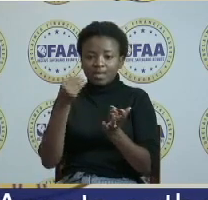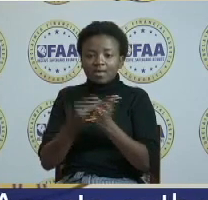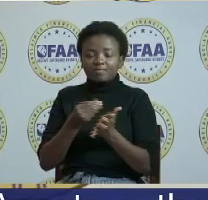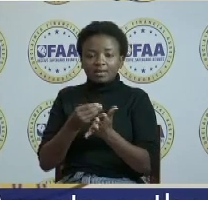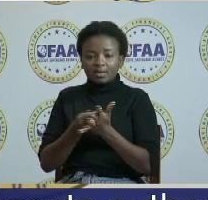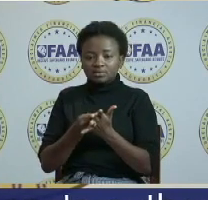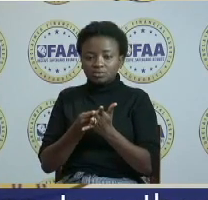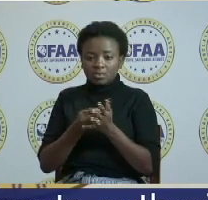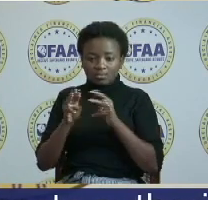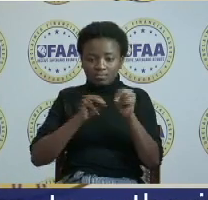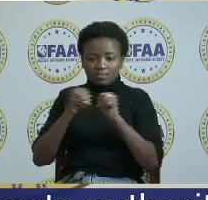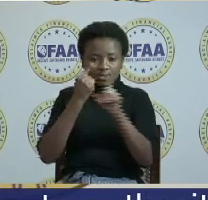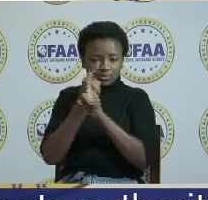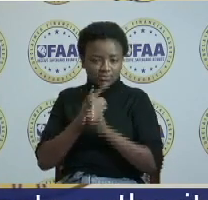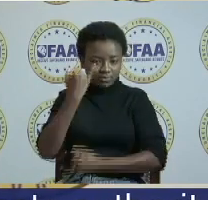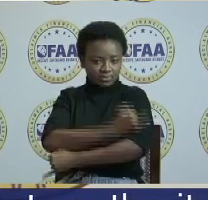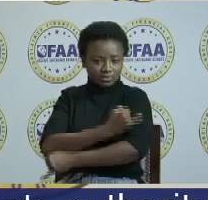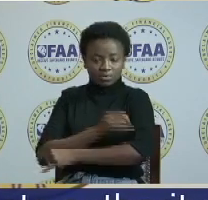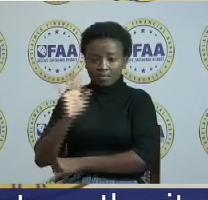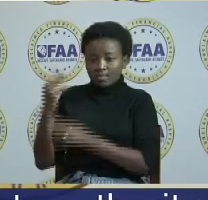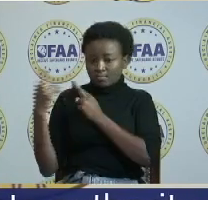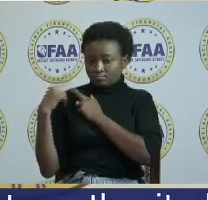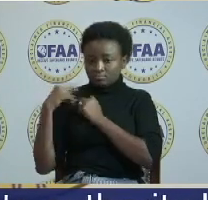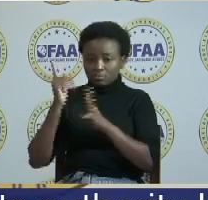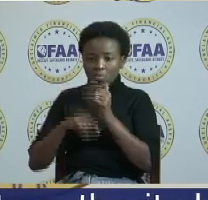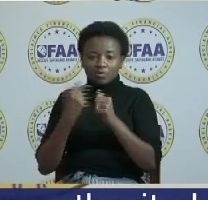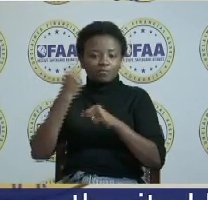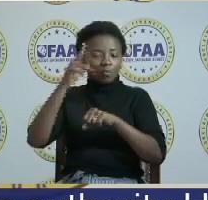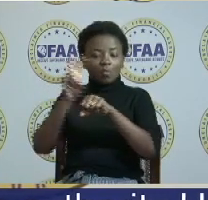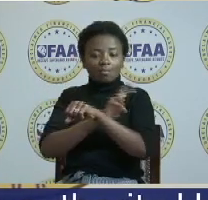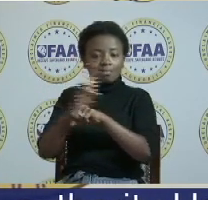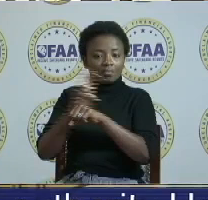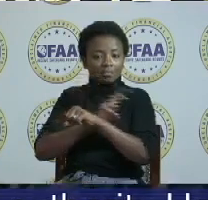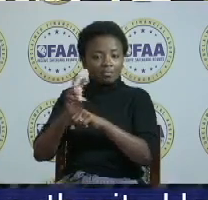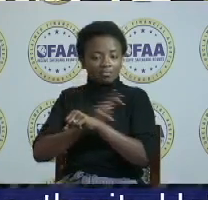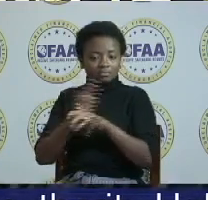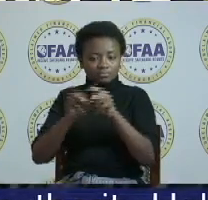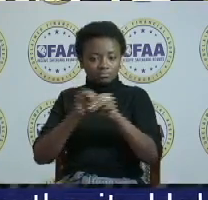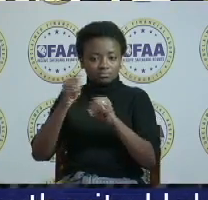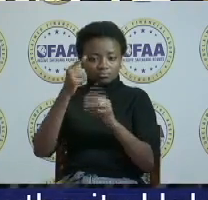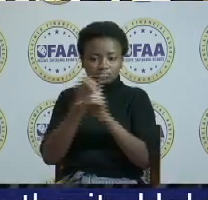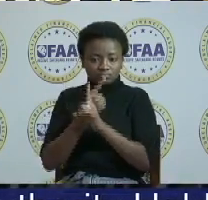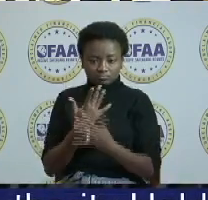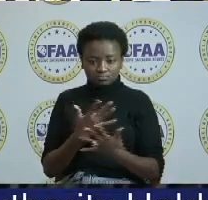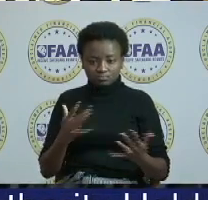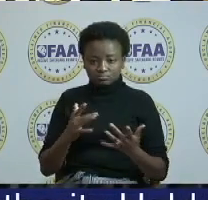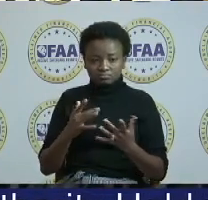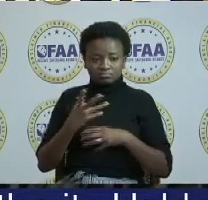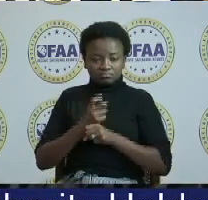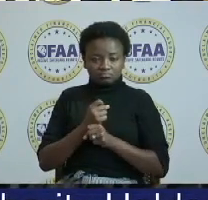at various institutions, and she is responsible for overall management of the Unclaimed Financial Assets Trust